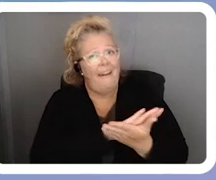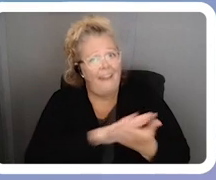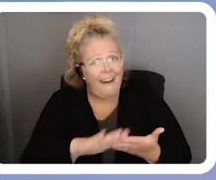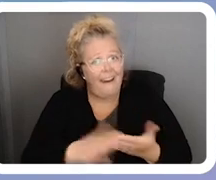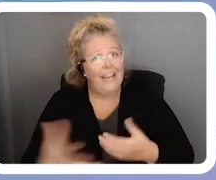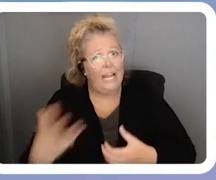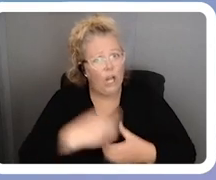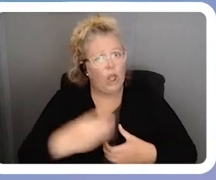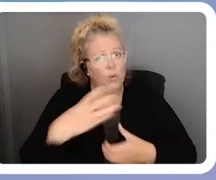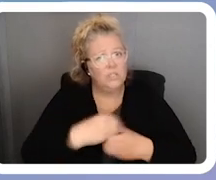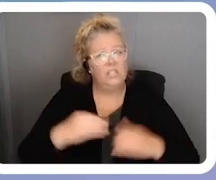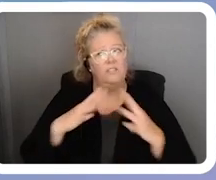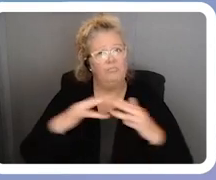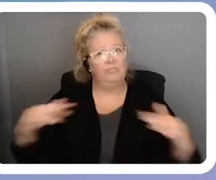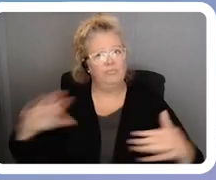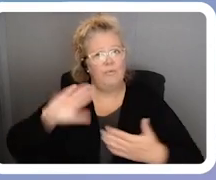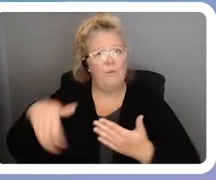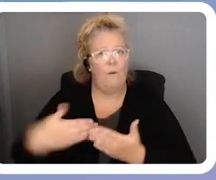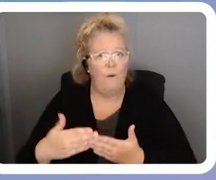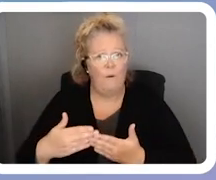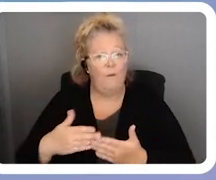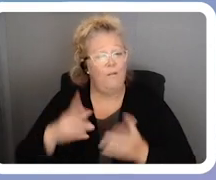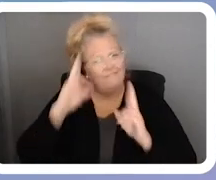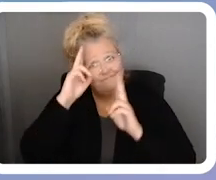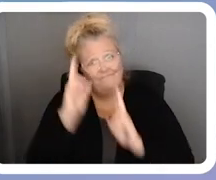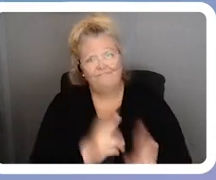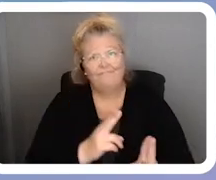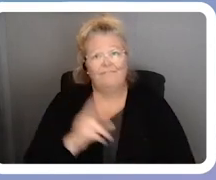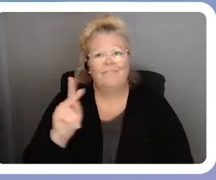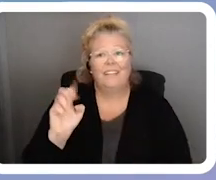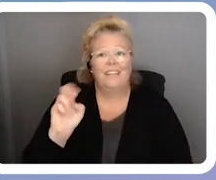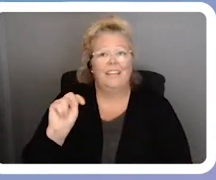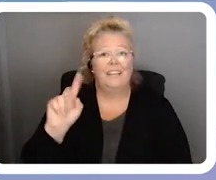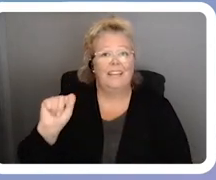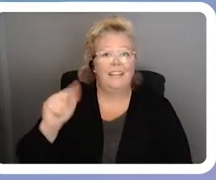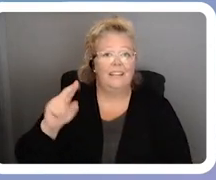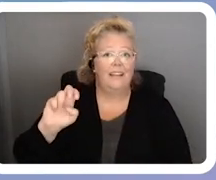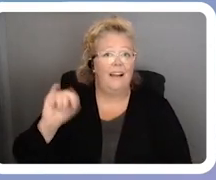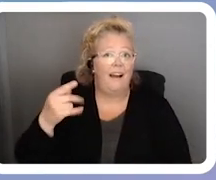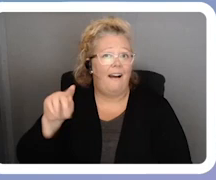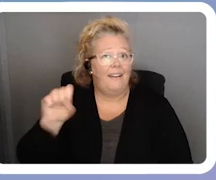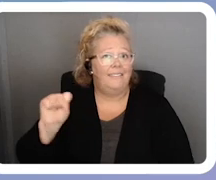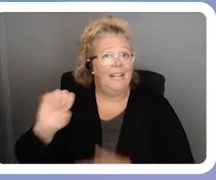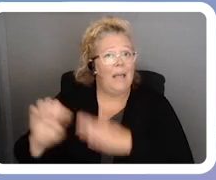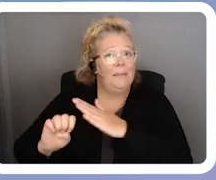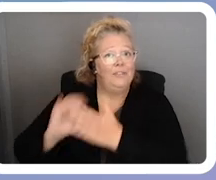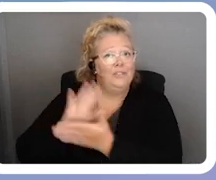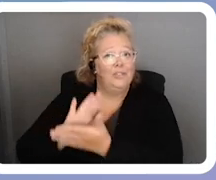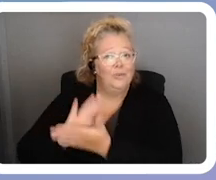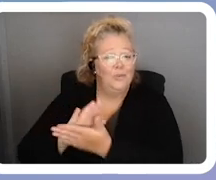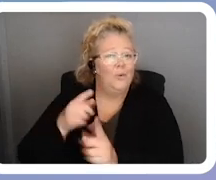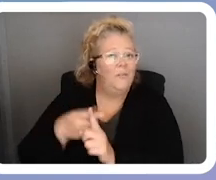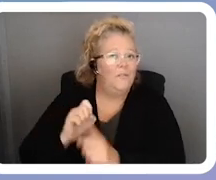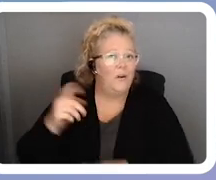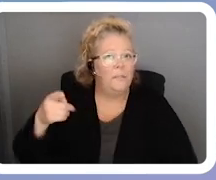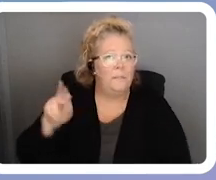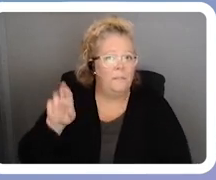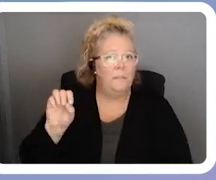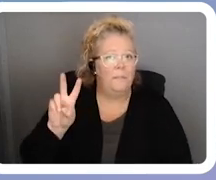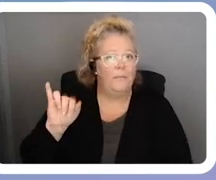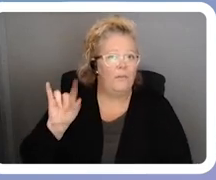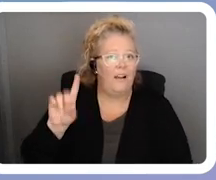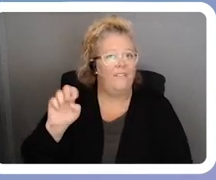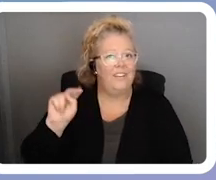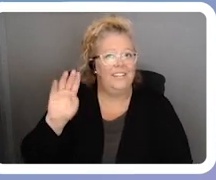to all. I am so honored to introduce Kent Heights Elementary School from East Providence, Rhode Island, as this year's